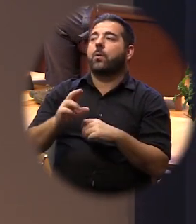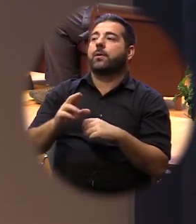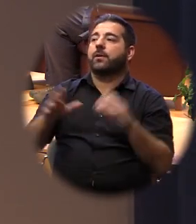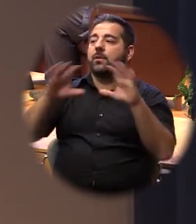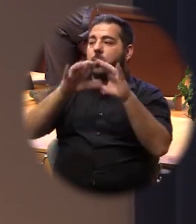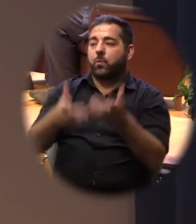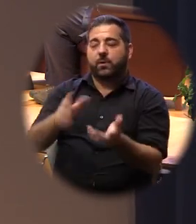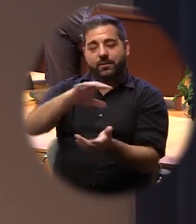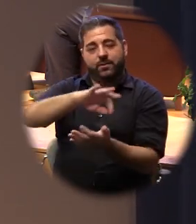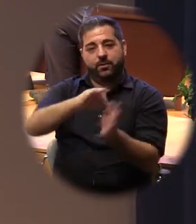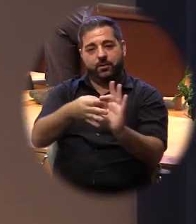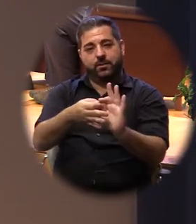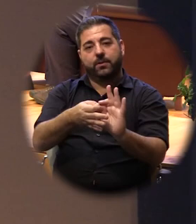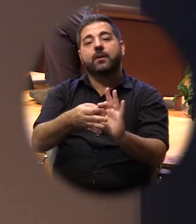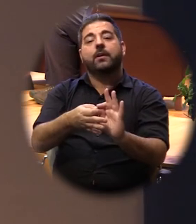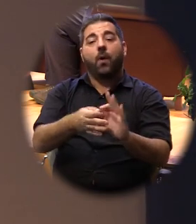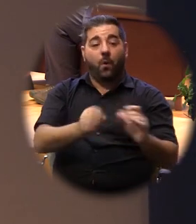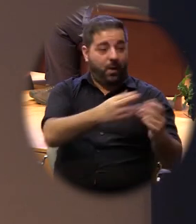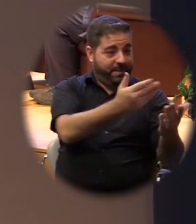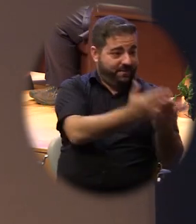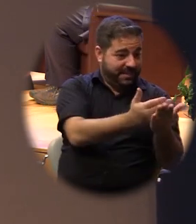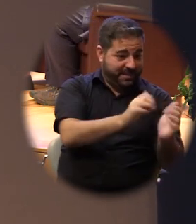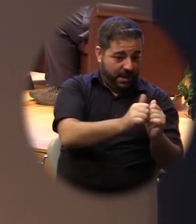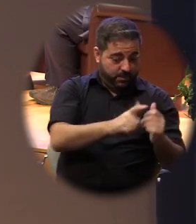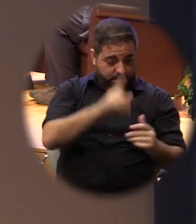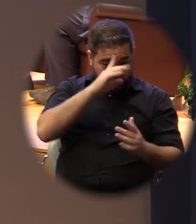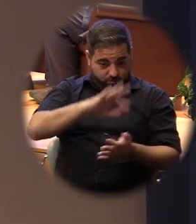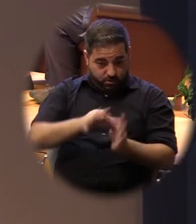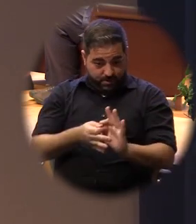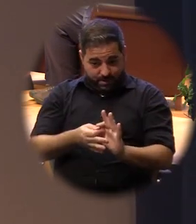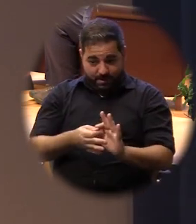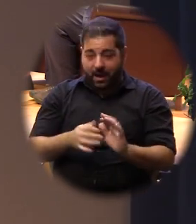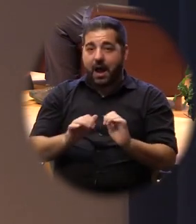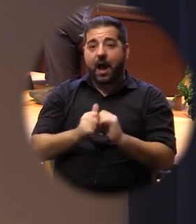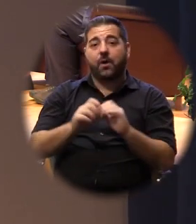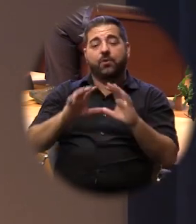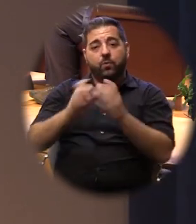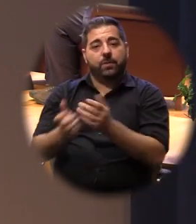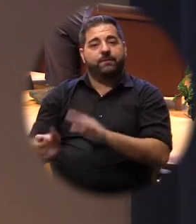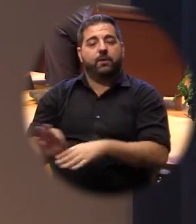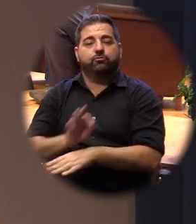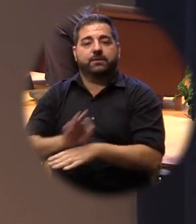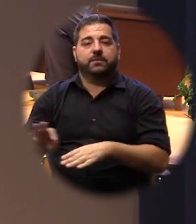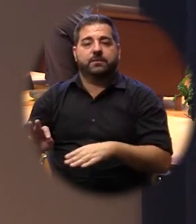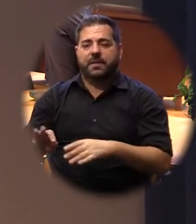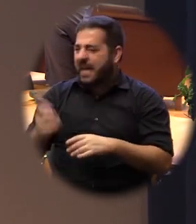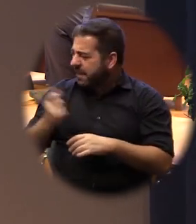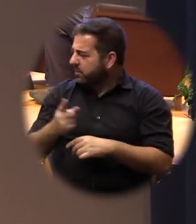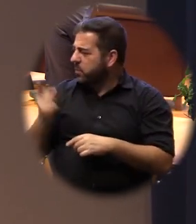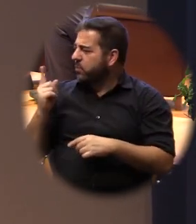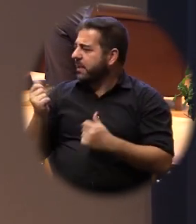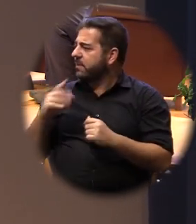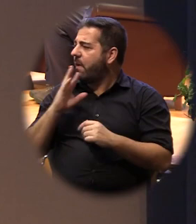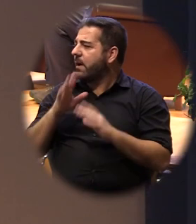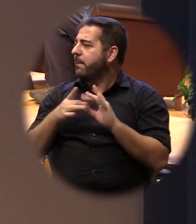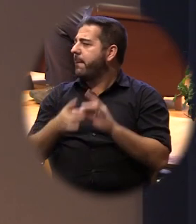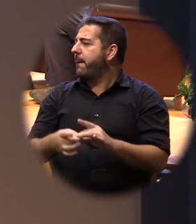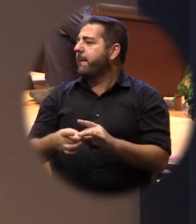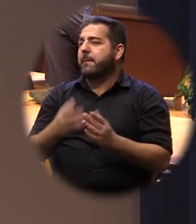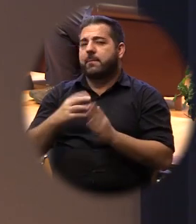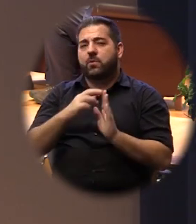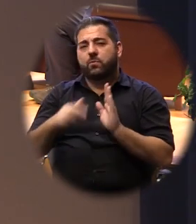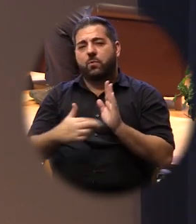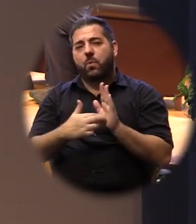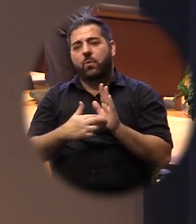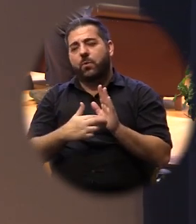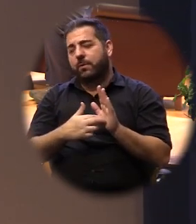interpretation of facts. What do the facts mean for how we understand how the world works? I wonder if any of you could maybe talk about maybe the role